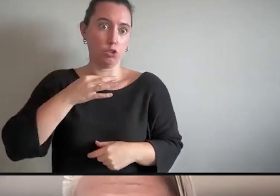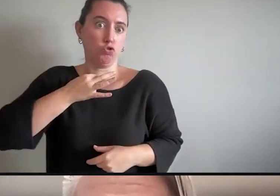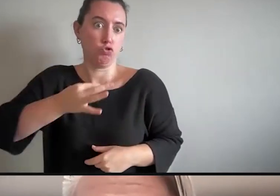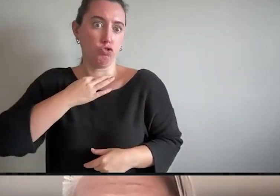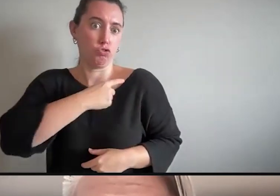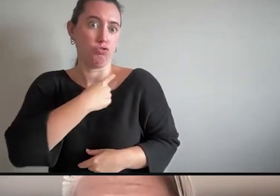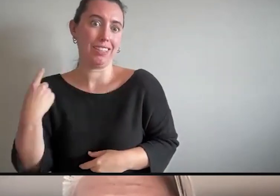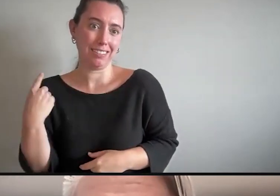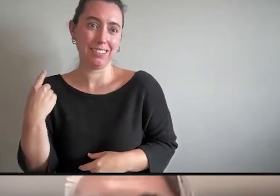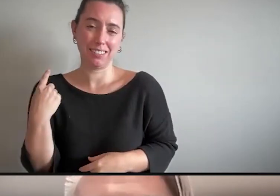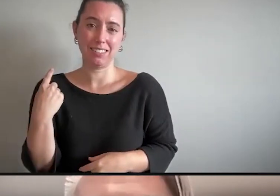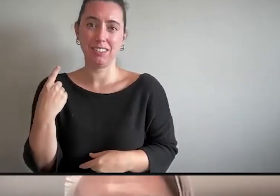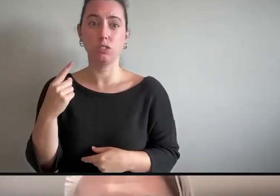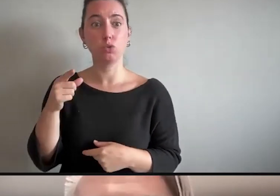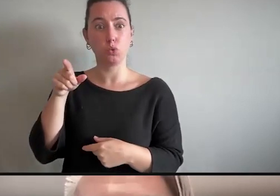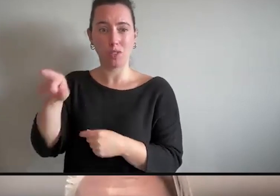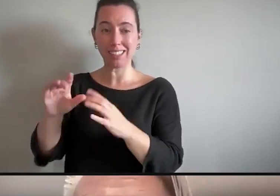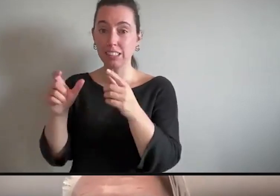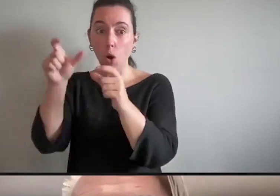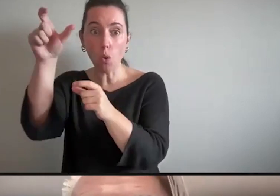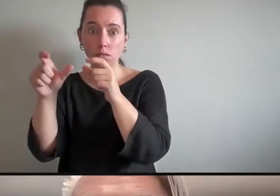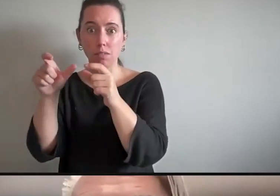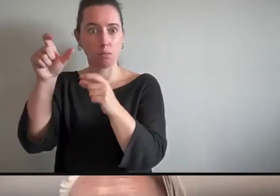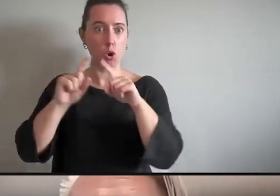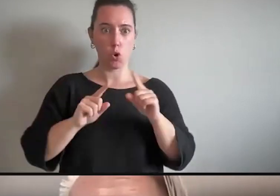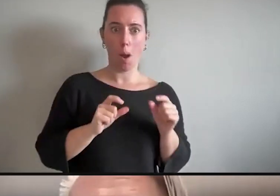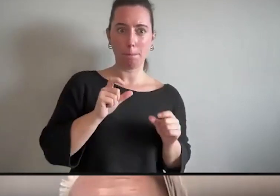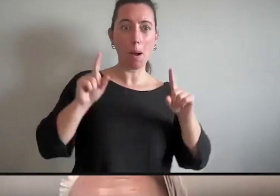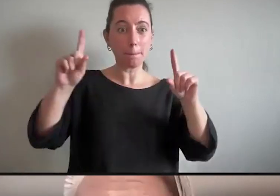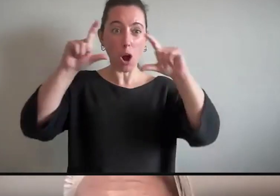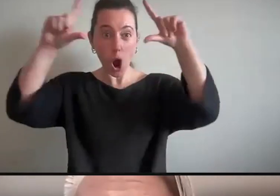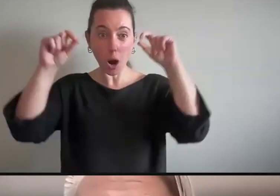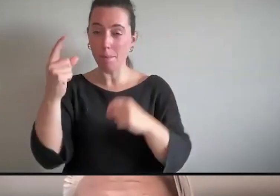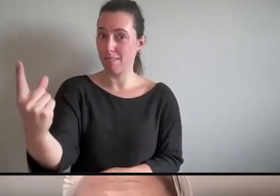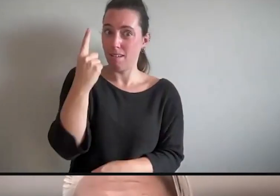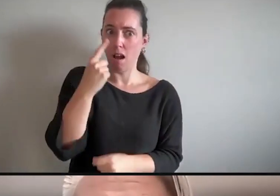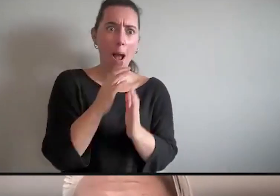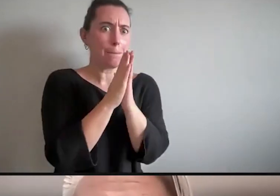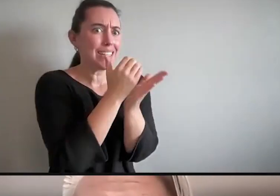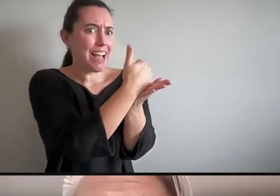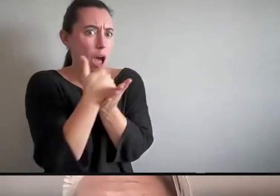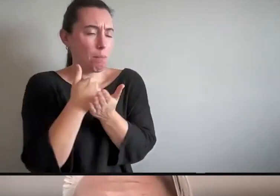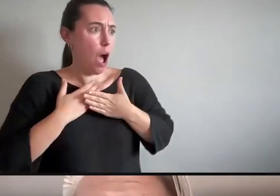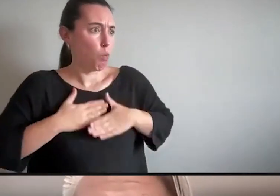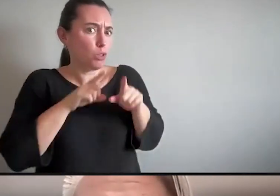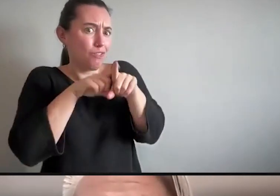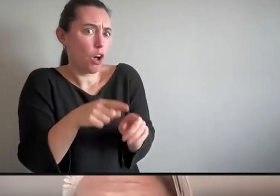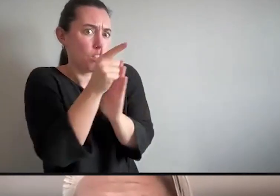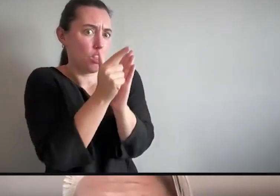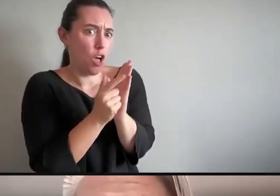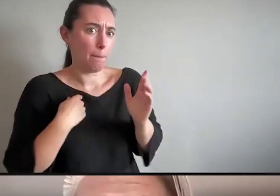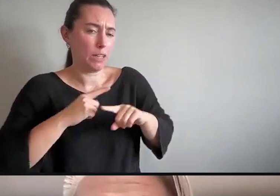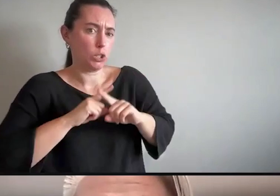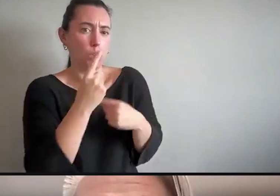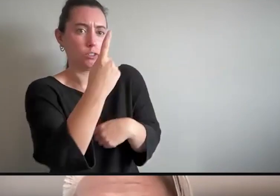that's how I see customers talking to us. So I think that balance between good enough legislation, technology,